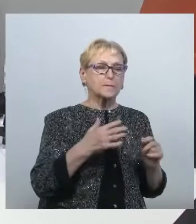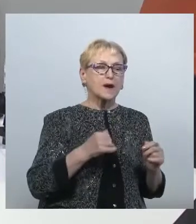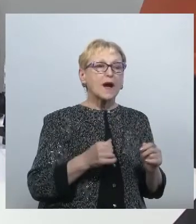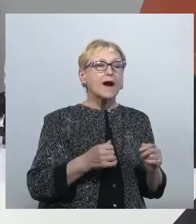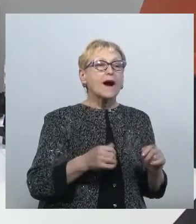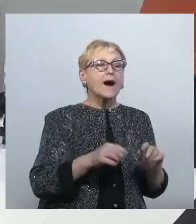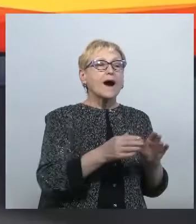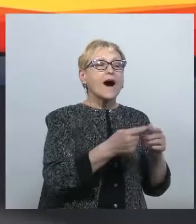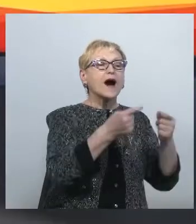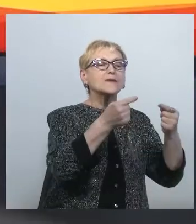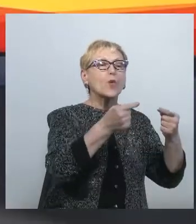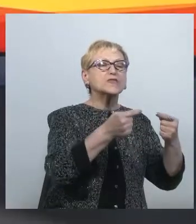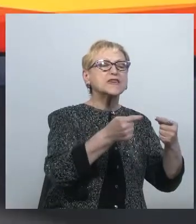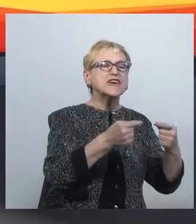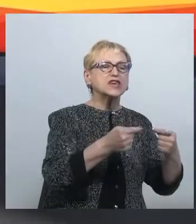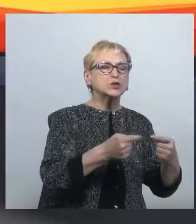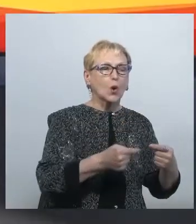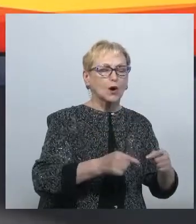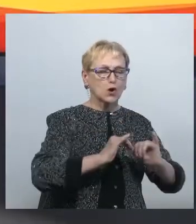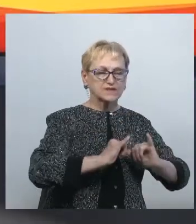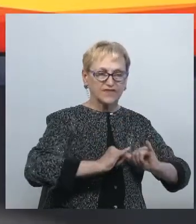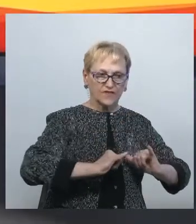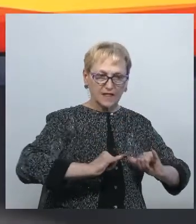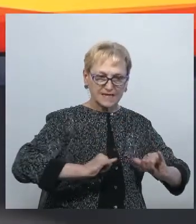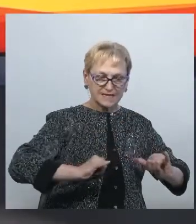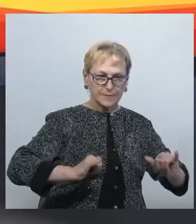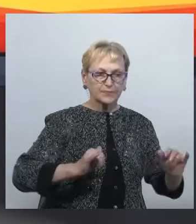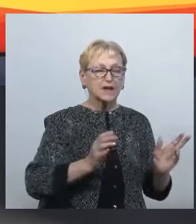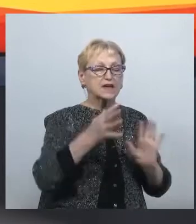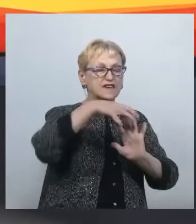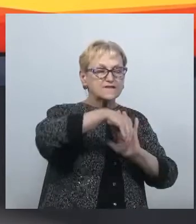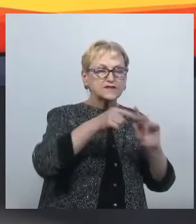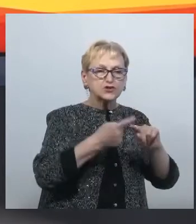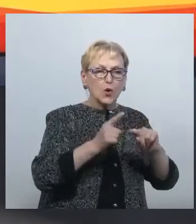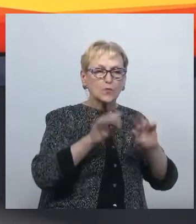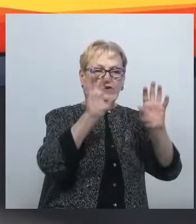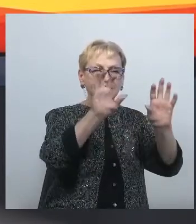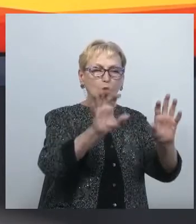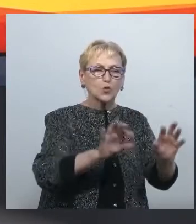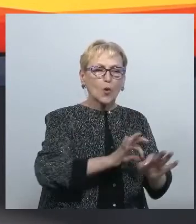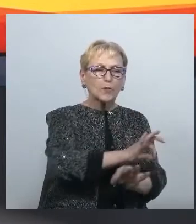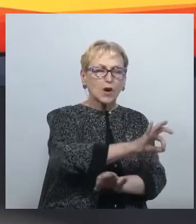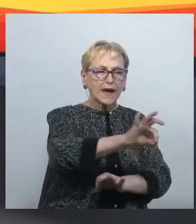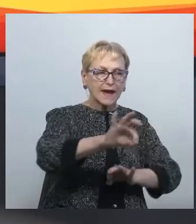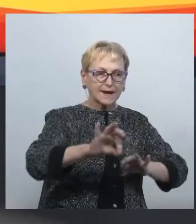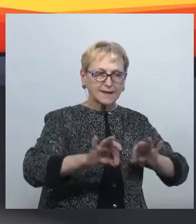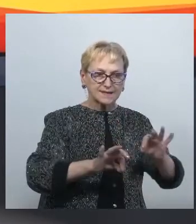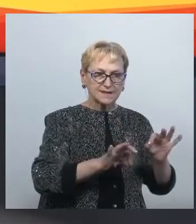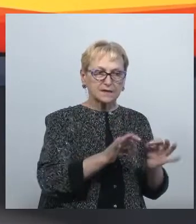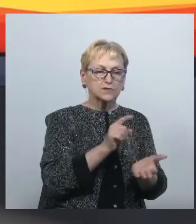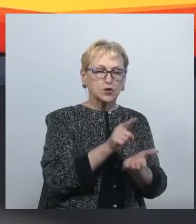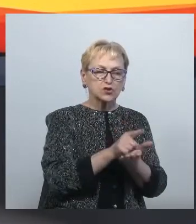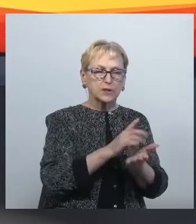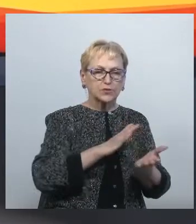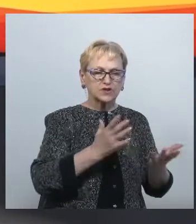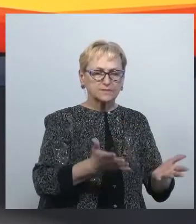order to be developing in harmony, and in this draft law that I quoted about media,